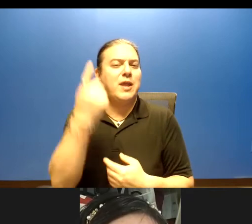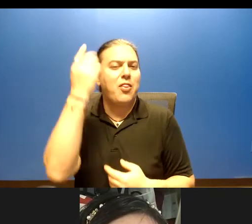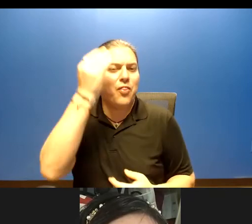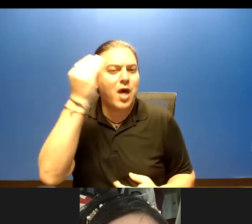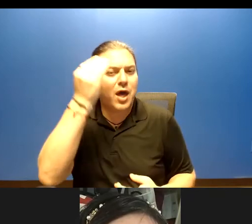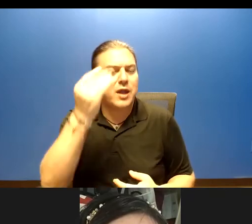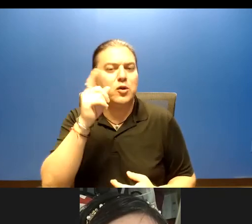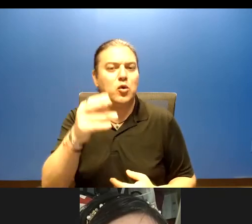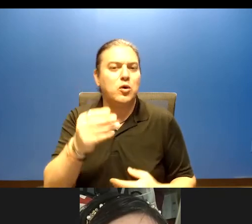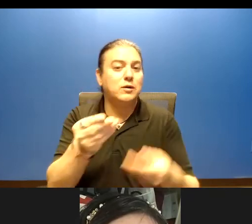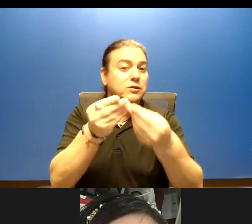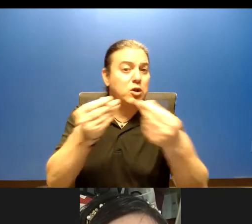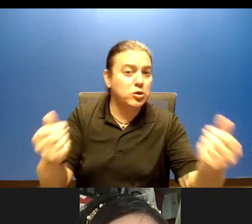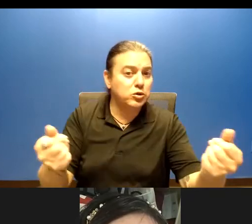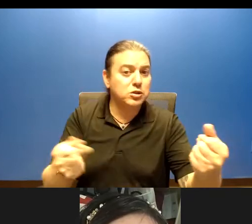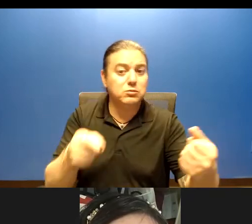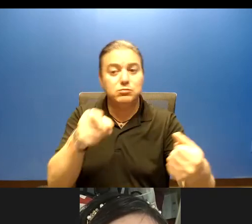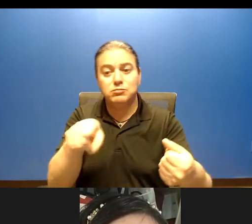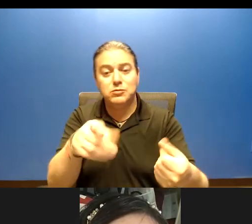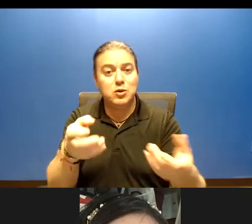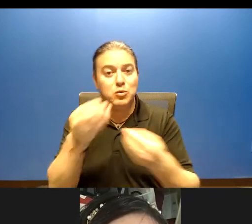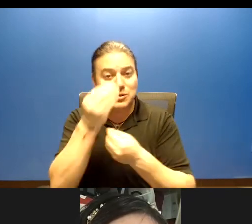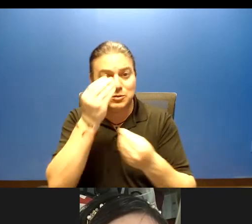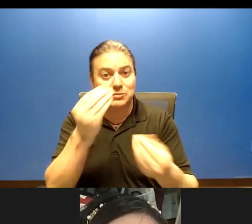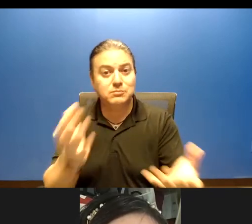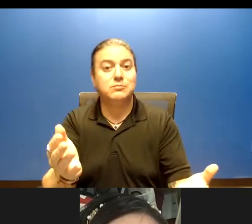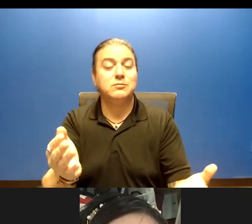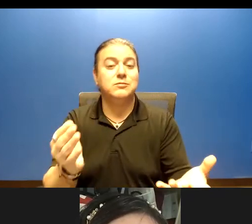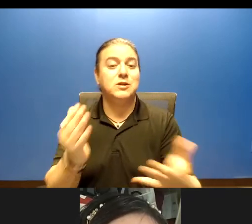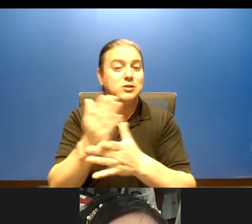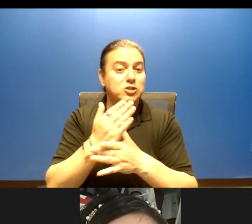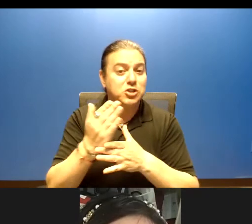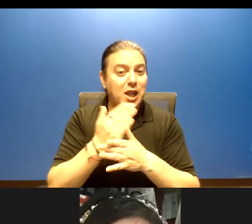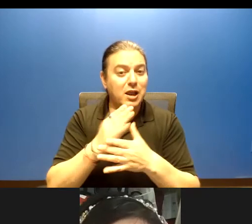you'd like to share regarding this situation and these issues?